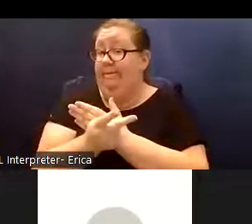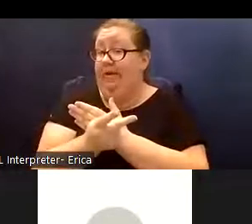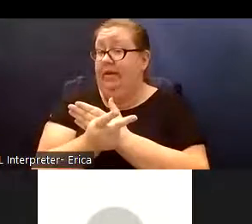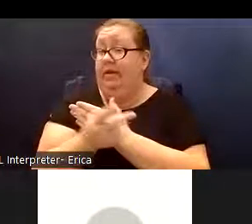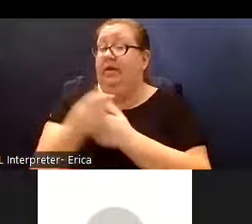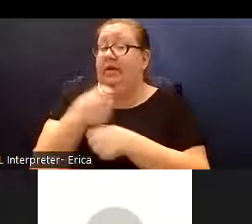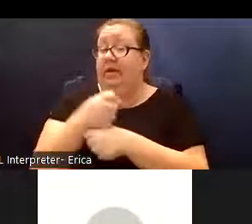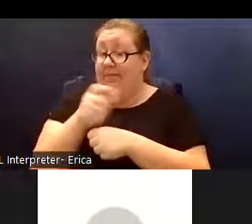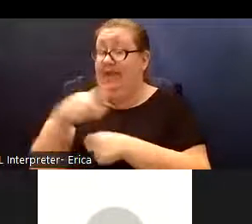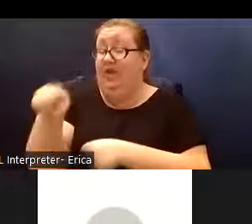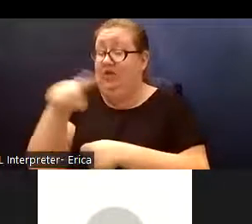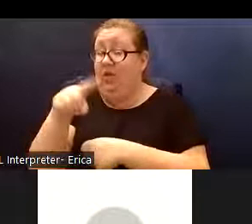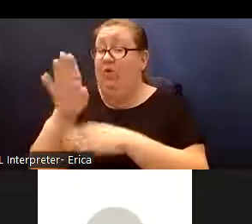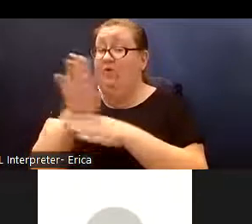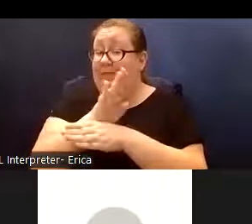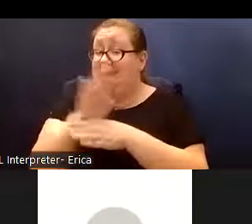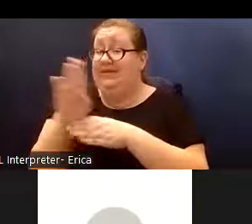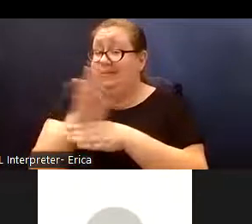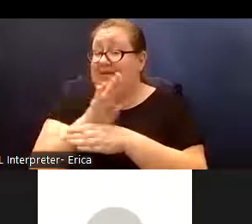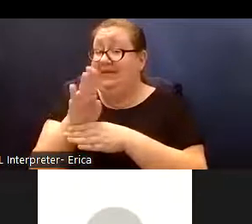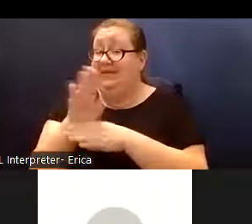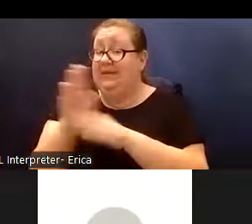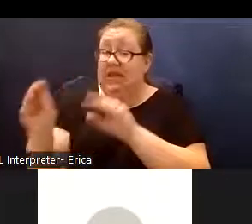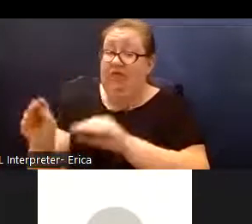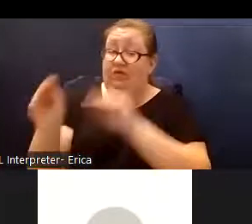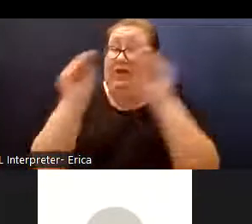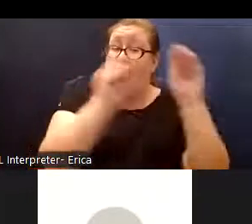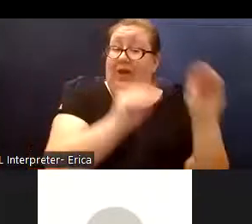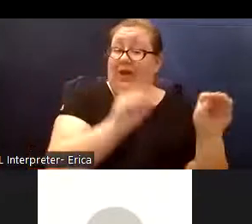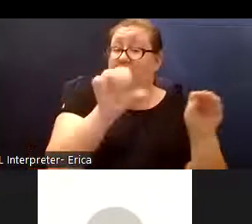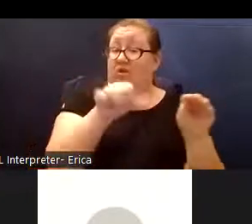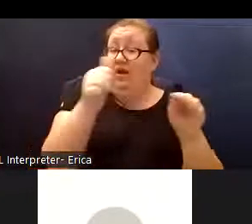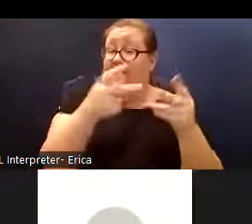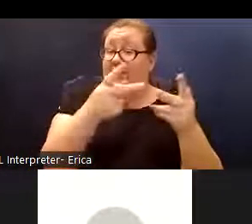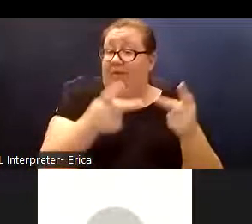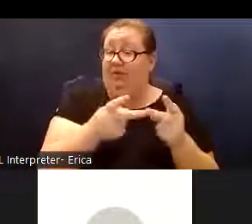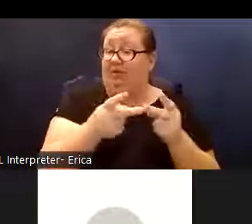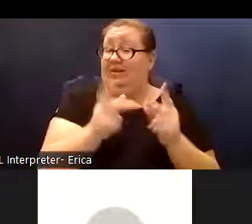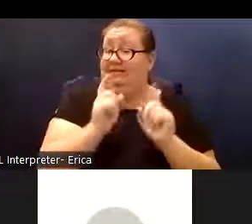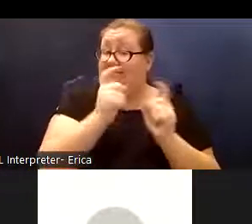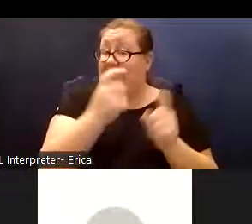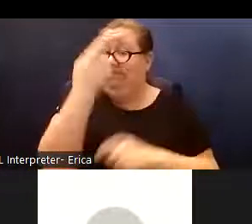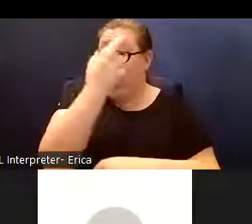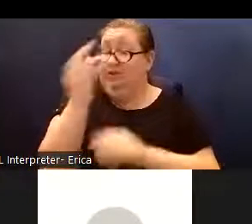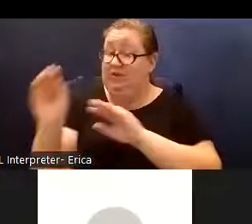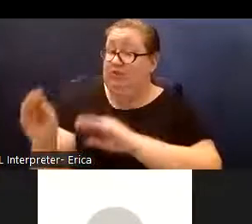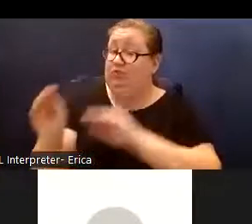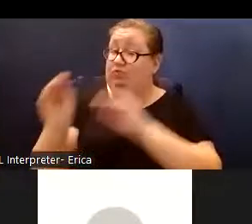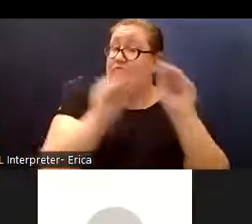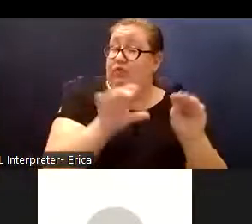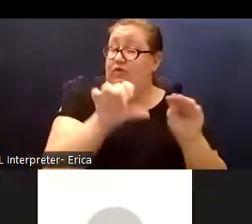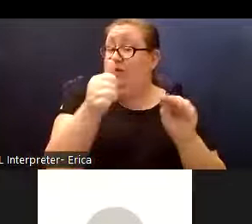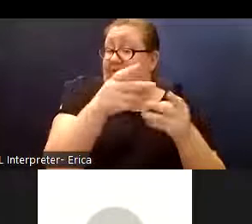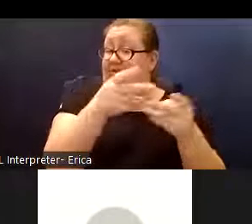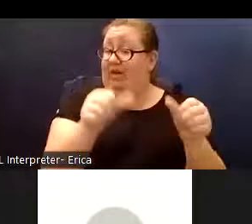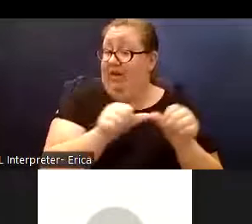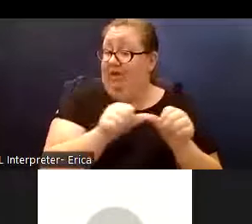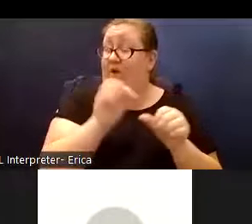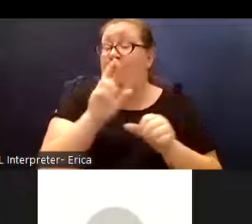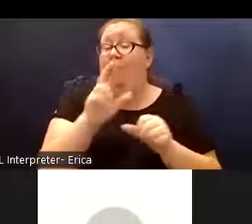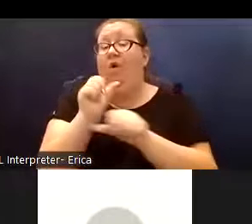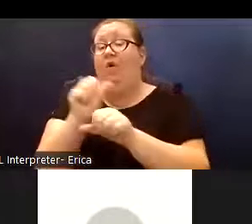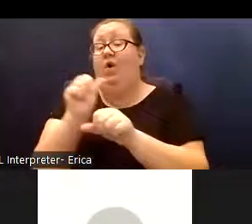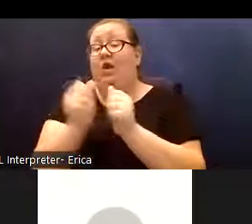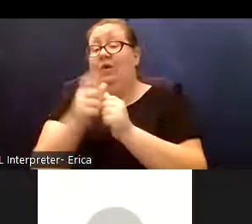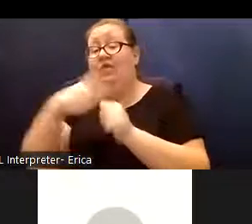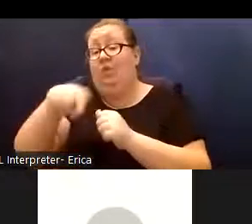making those businesses relocate elsewhere or incentivizing them to relocate elsewhere, or working with